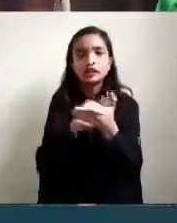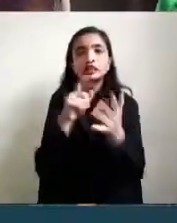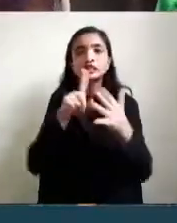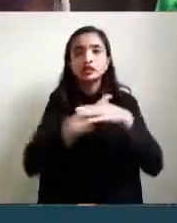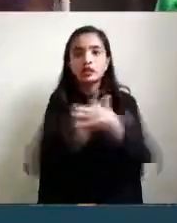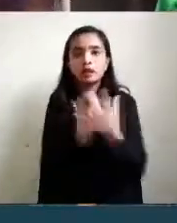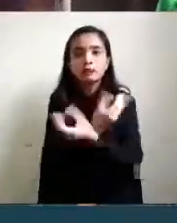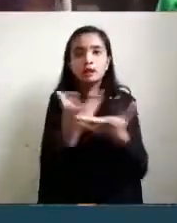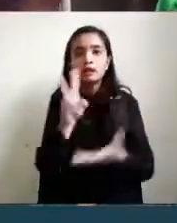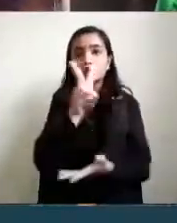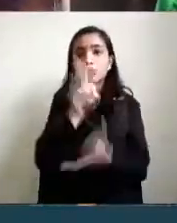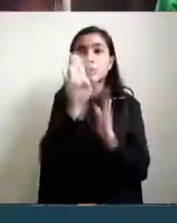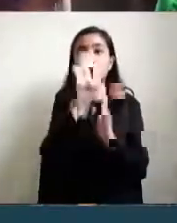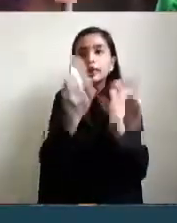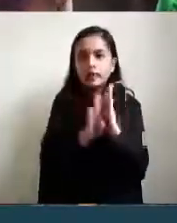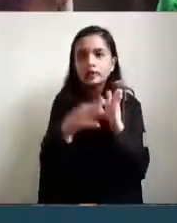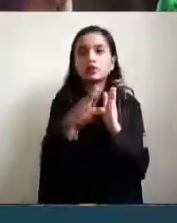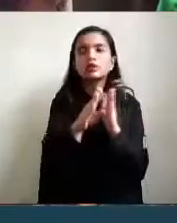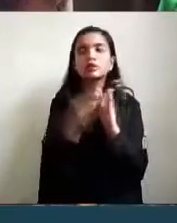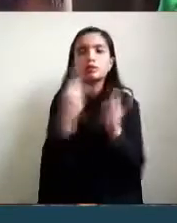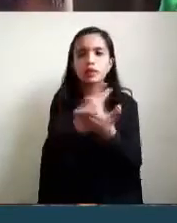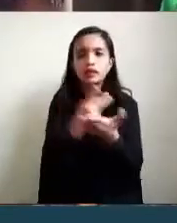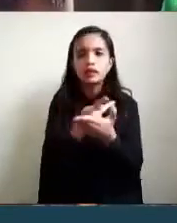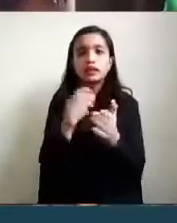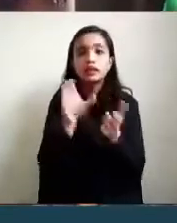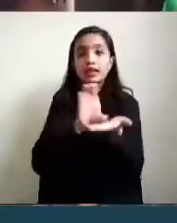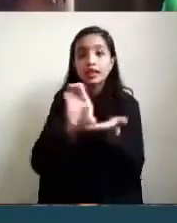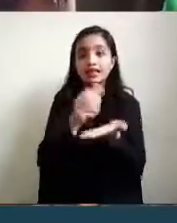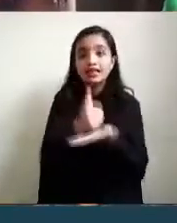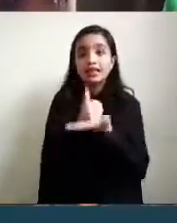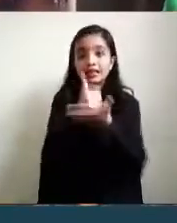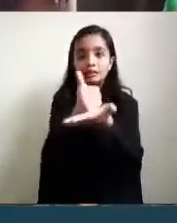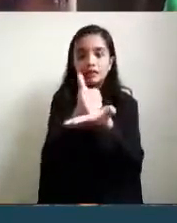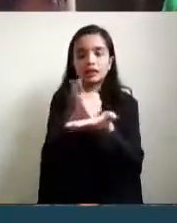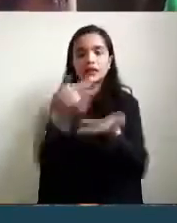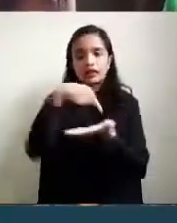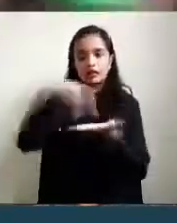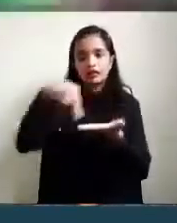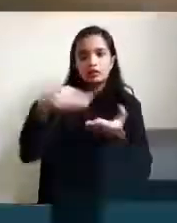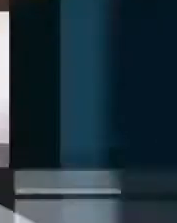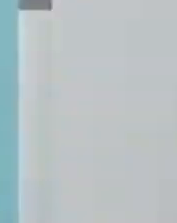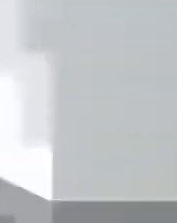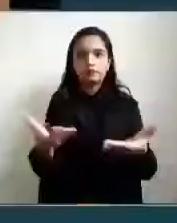2 billion pesos for them. The cash aid will be released this week.